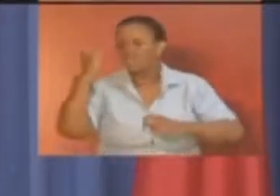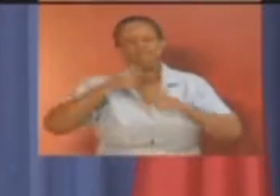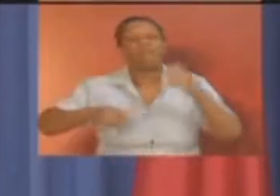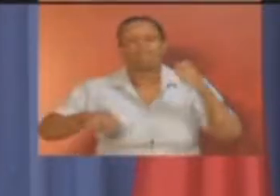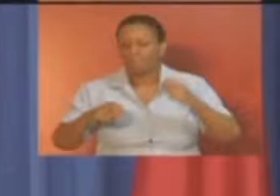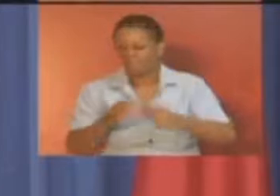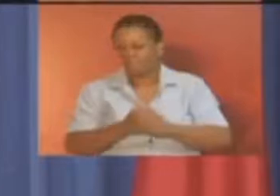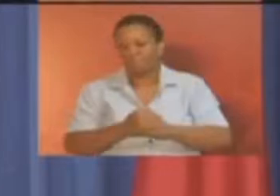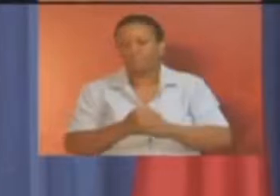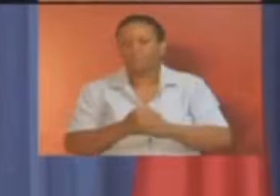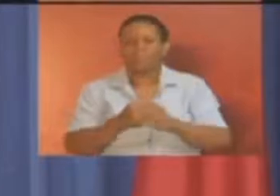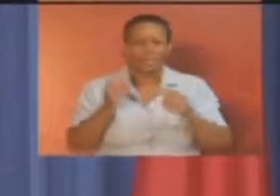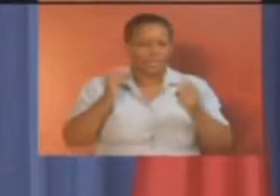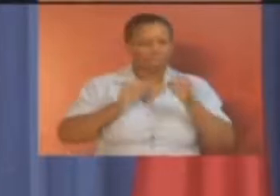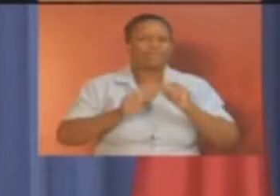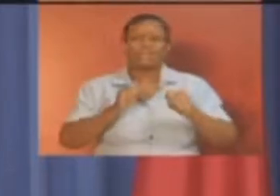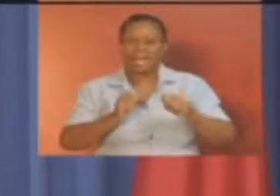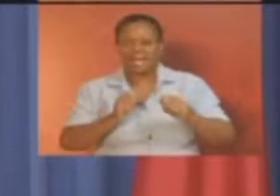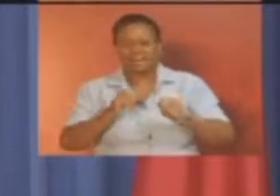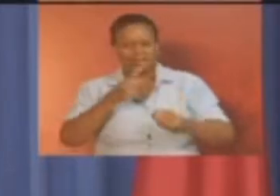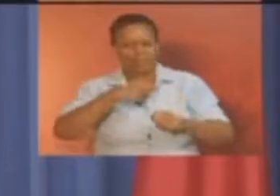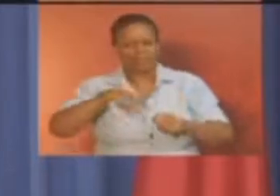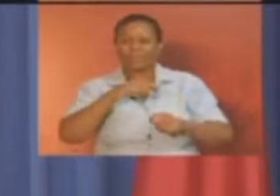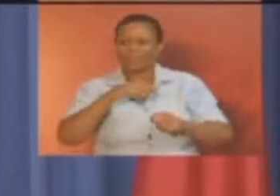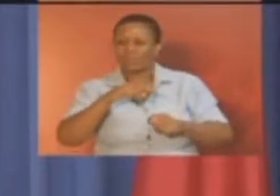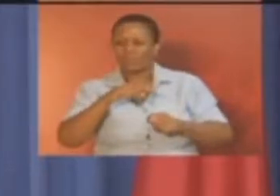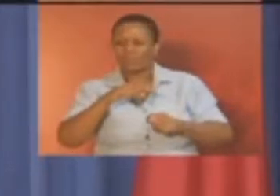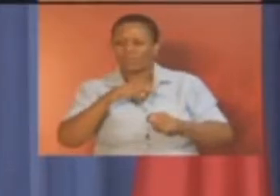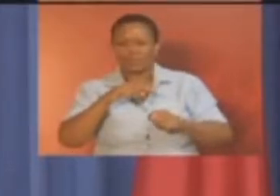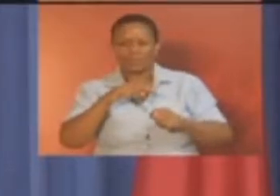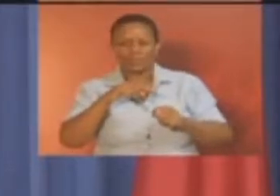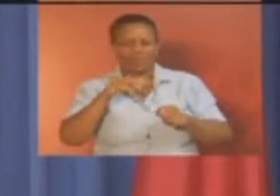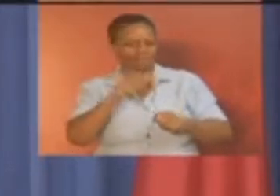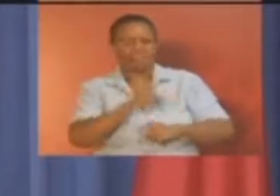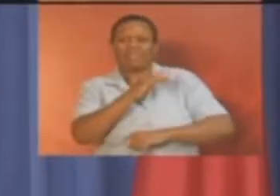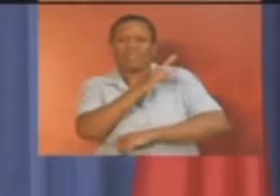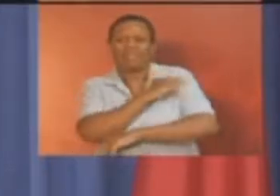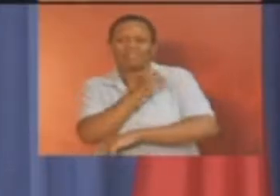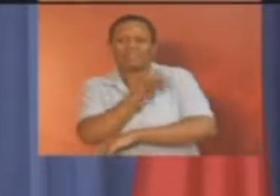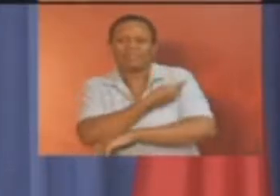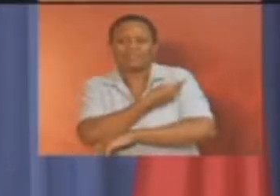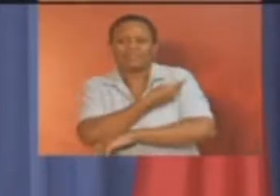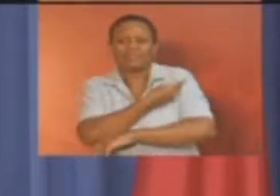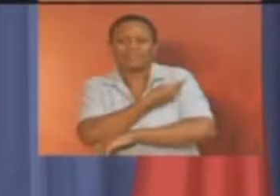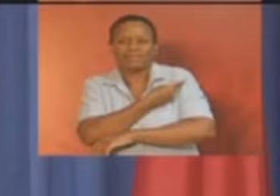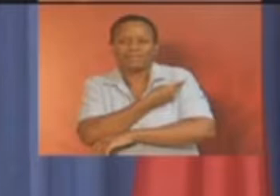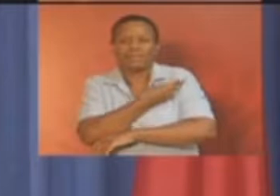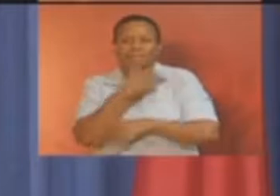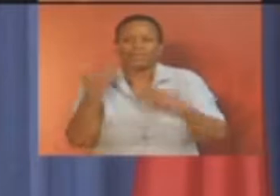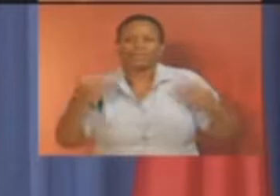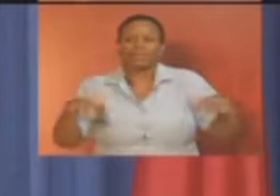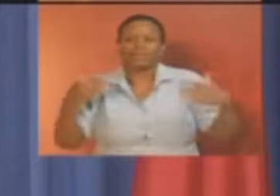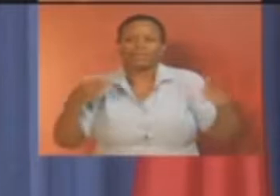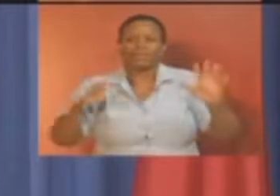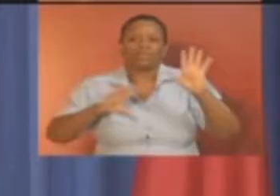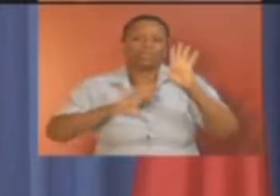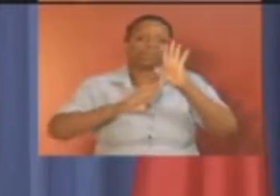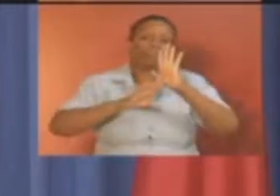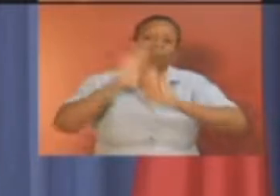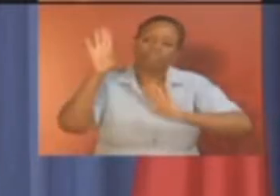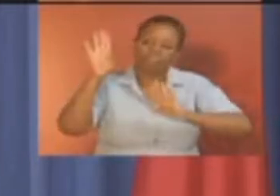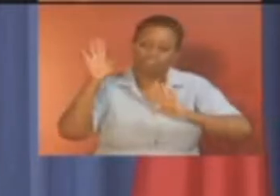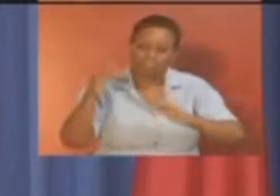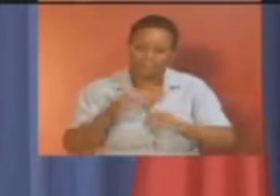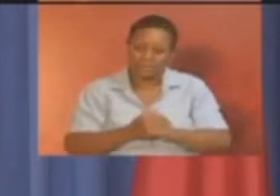at this point in time. I'm now going to look at the new cases and 7-day averages, which is the